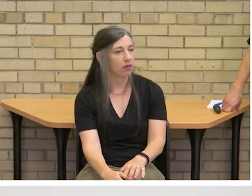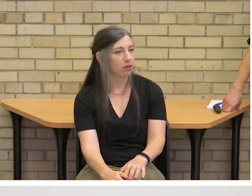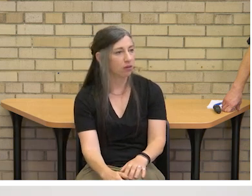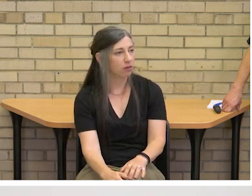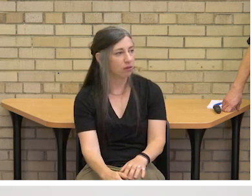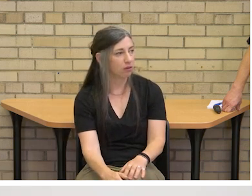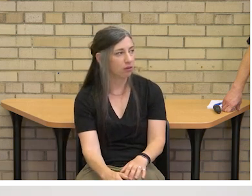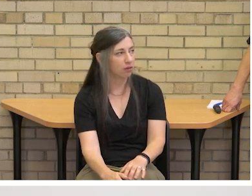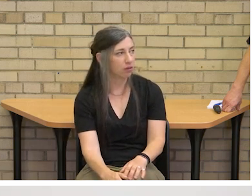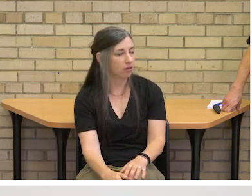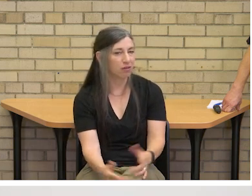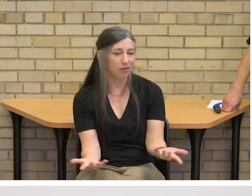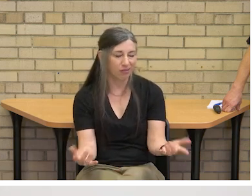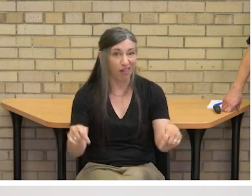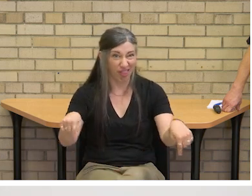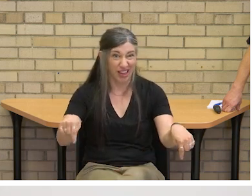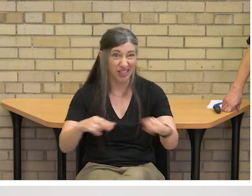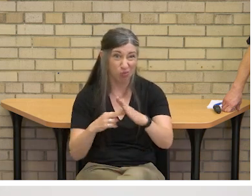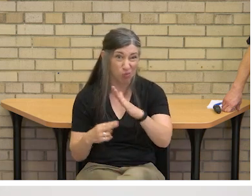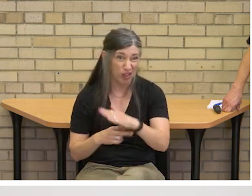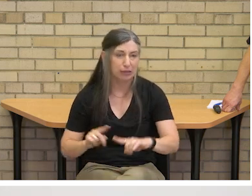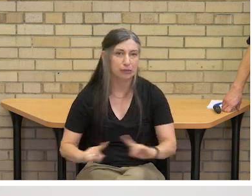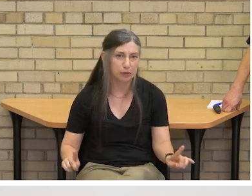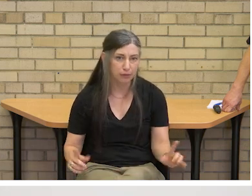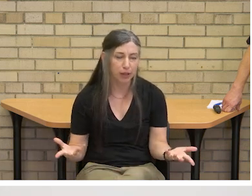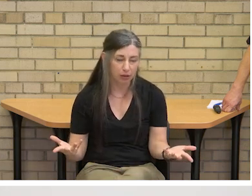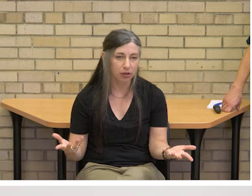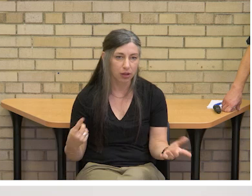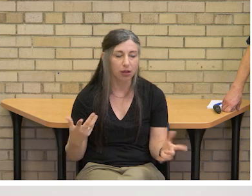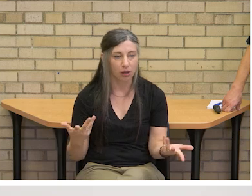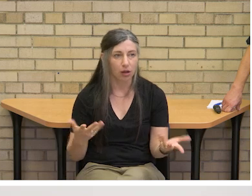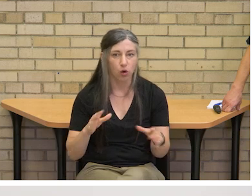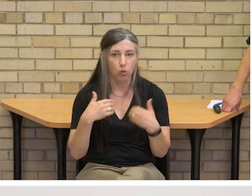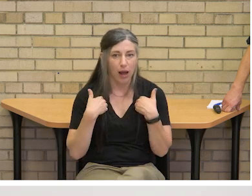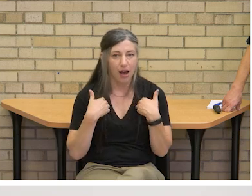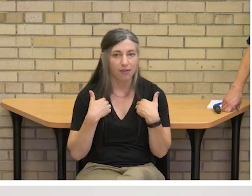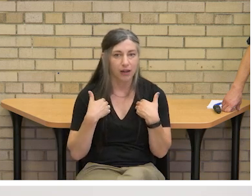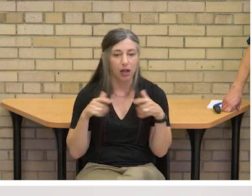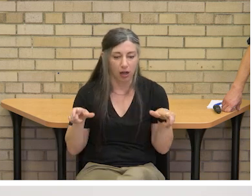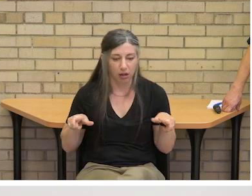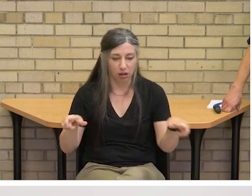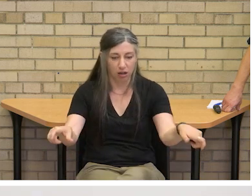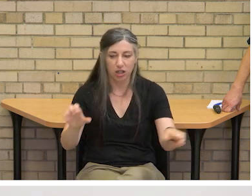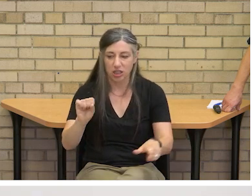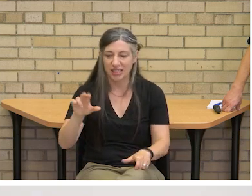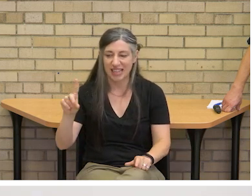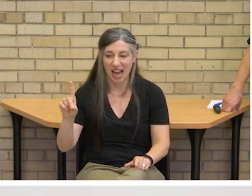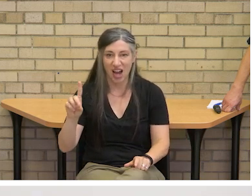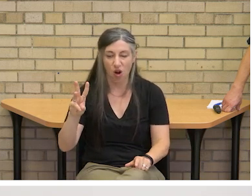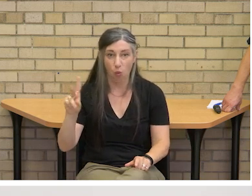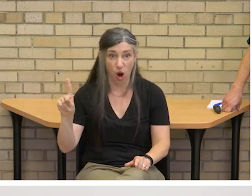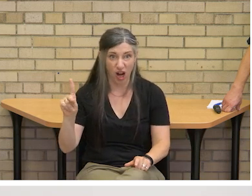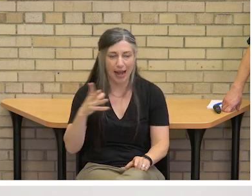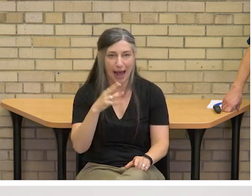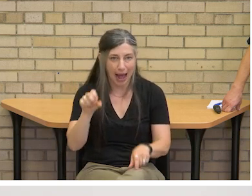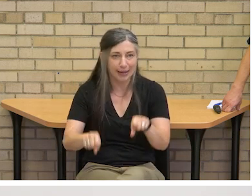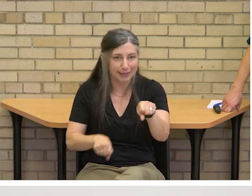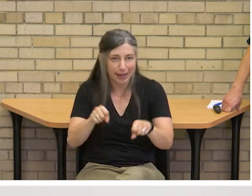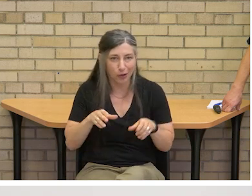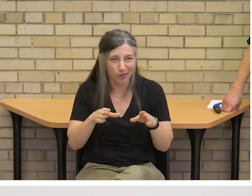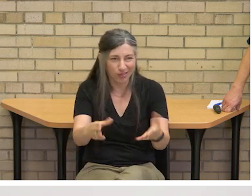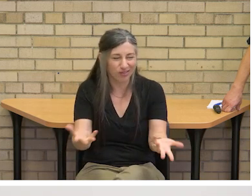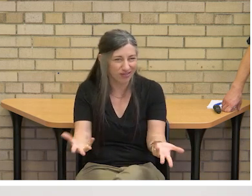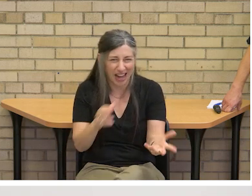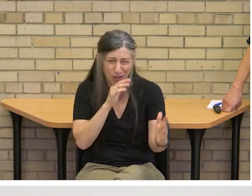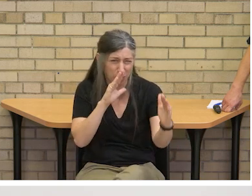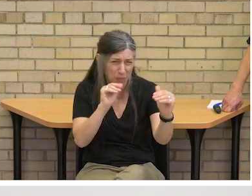think the situation is different on this bridge. We have a cycle track, but we also have dedicated sidewalks on both sides of the bridge, so I wouldn't anticipate a reason